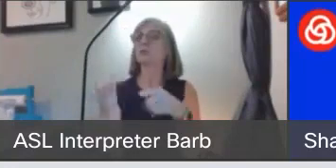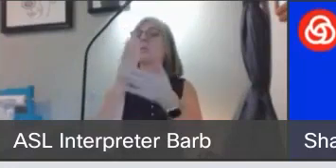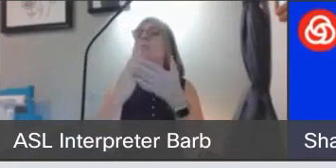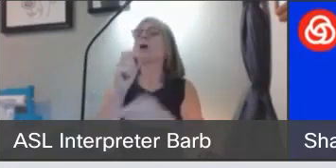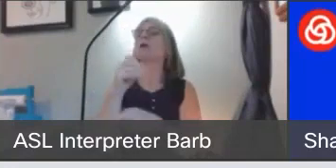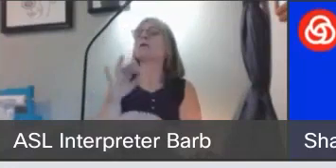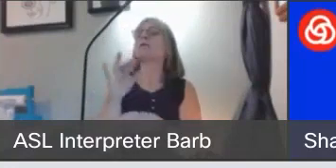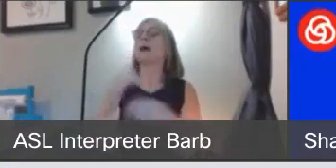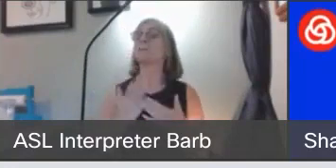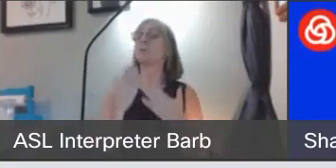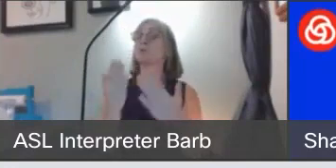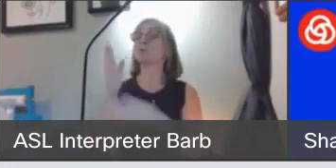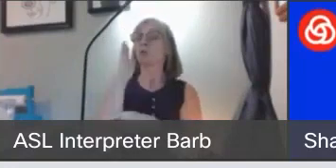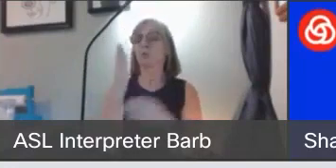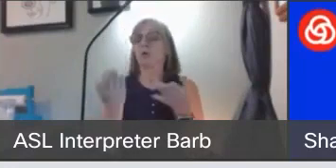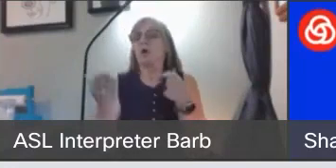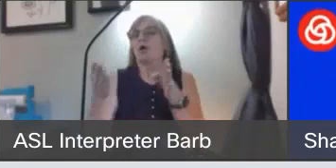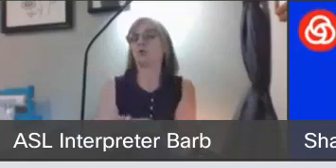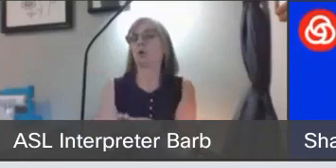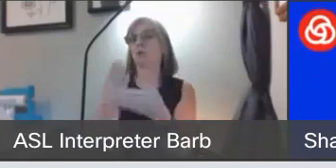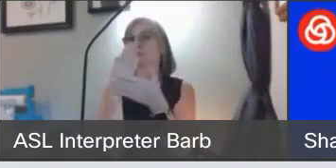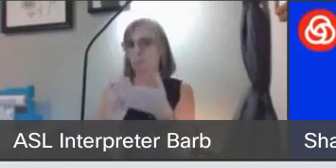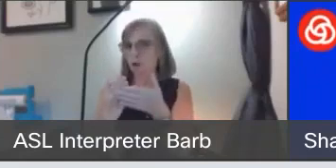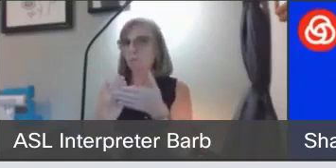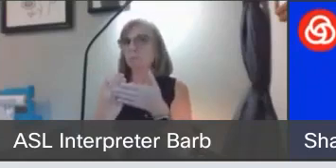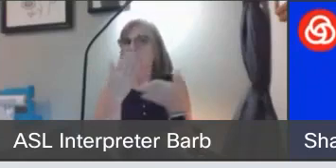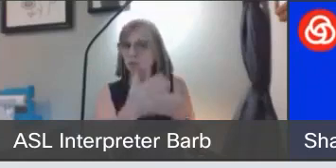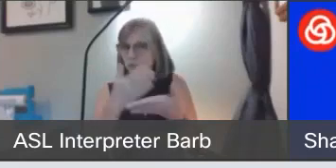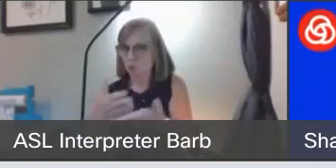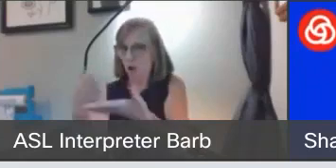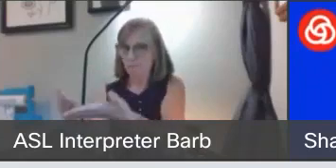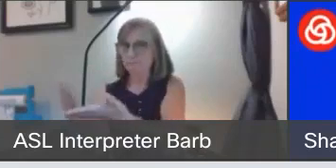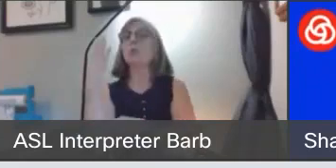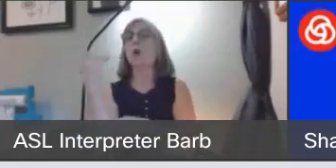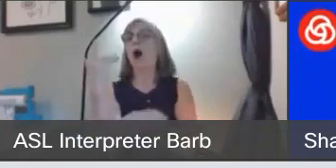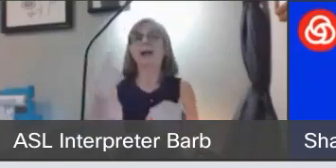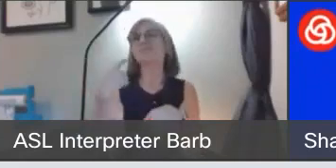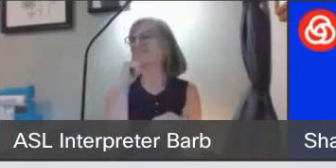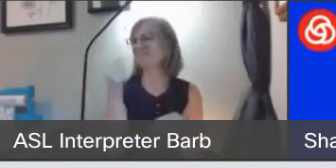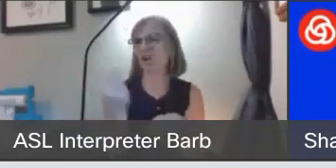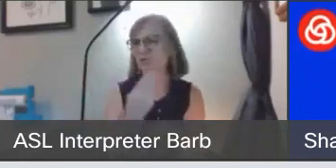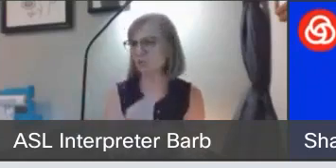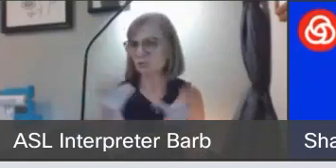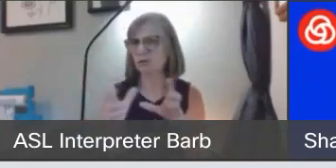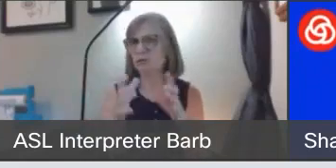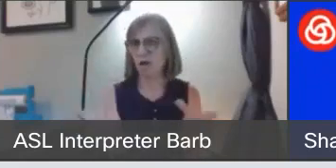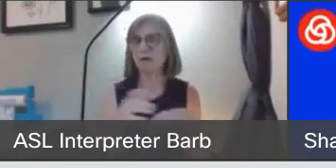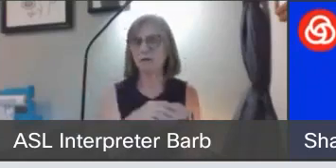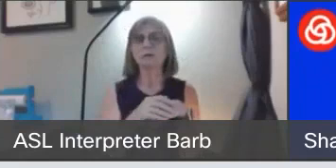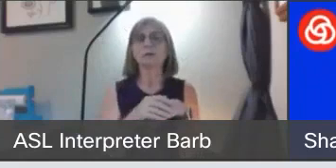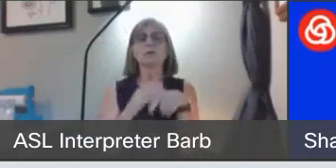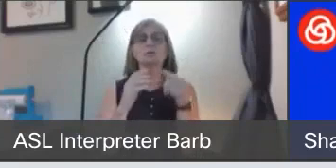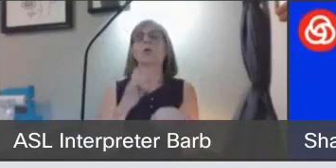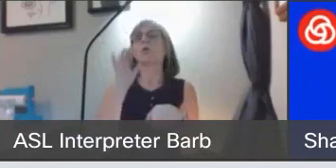different stops that are on here due to low ridership or low use. And so these 2 stops will remain, and we'll keep the spacing pretty